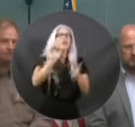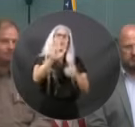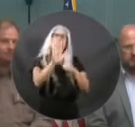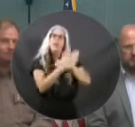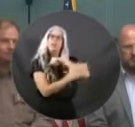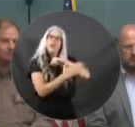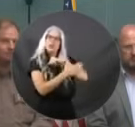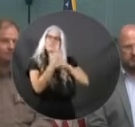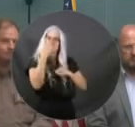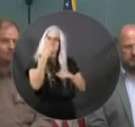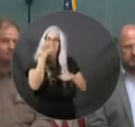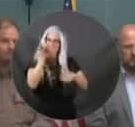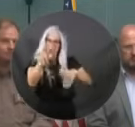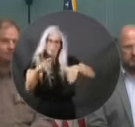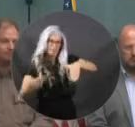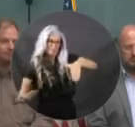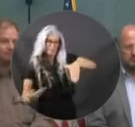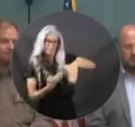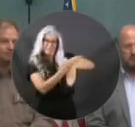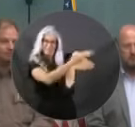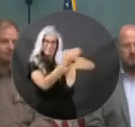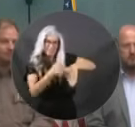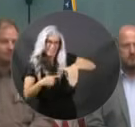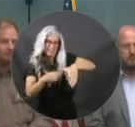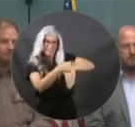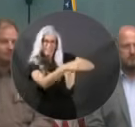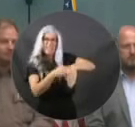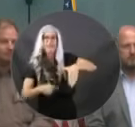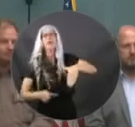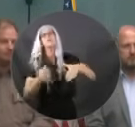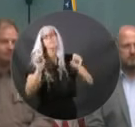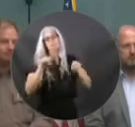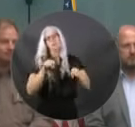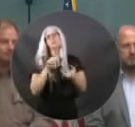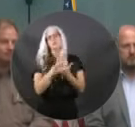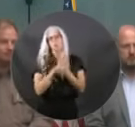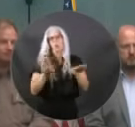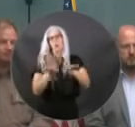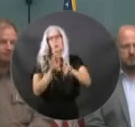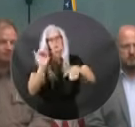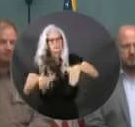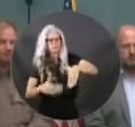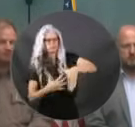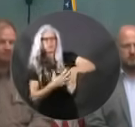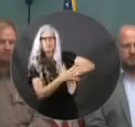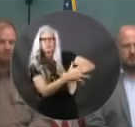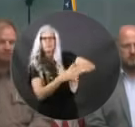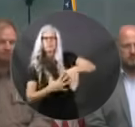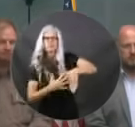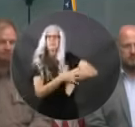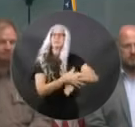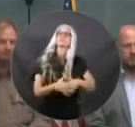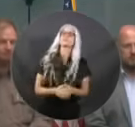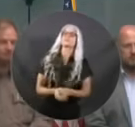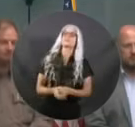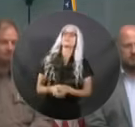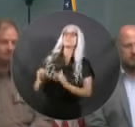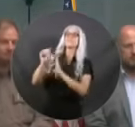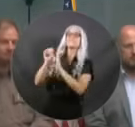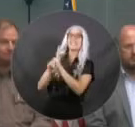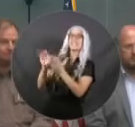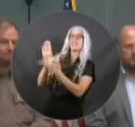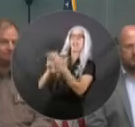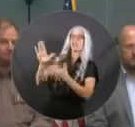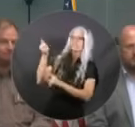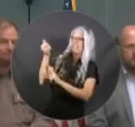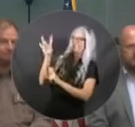the schools are not going to be open tomorrow. We also have 18 state colleges and 6 universities that are not having school